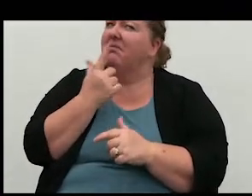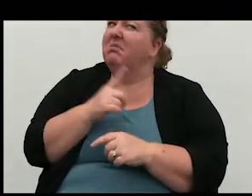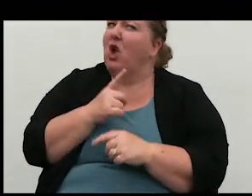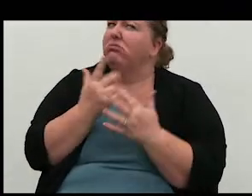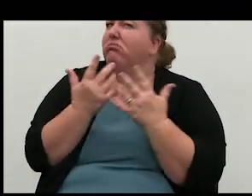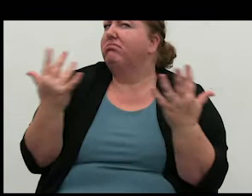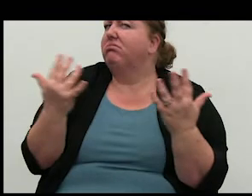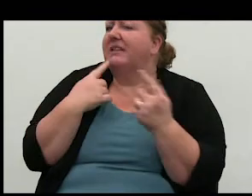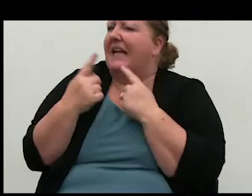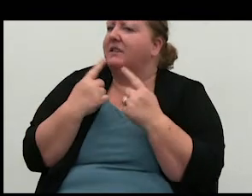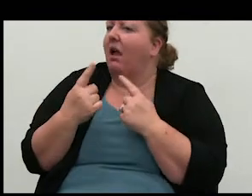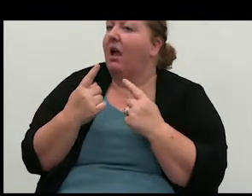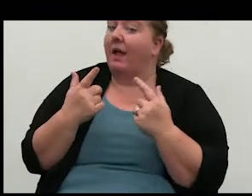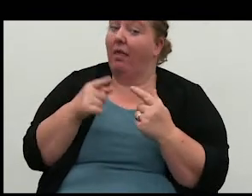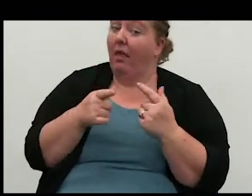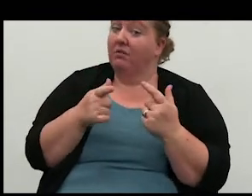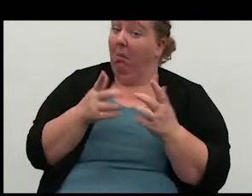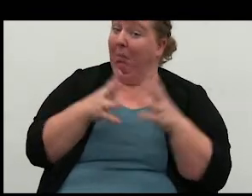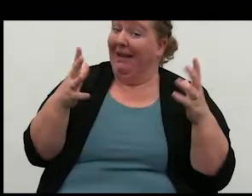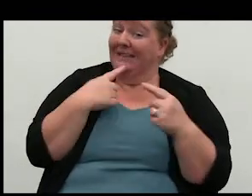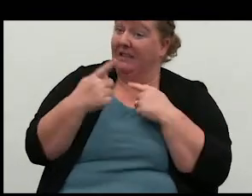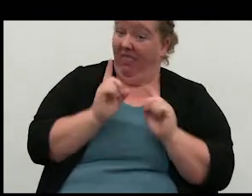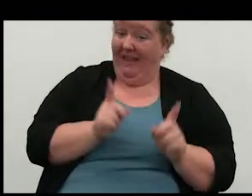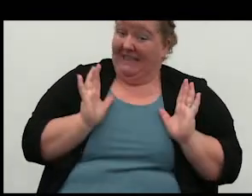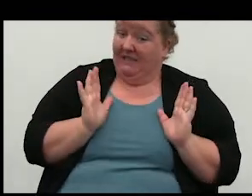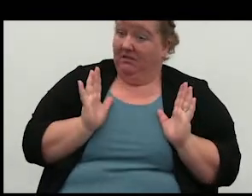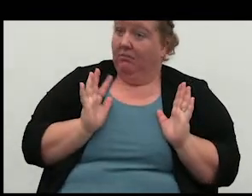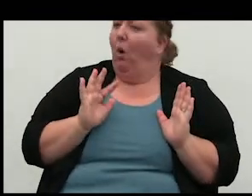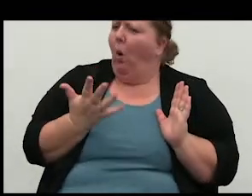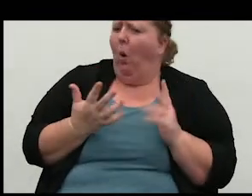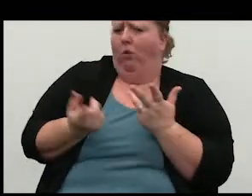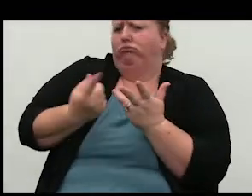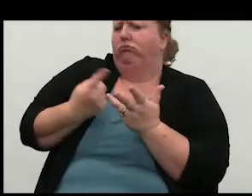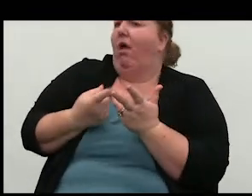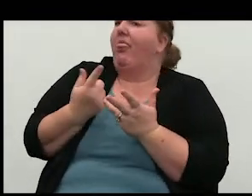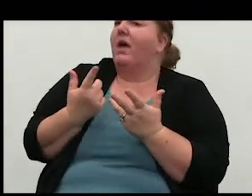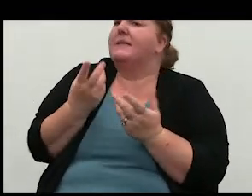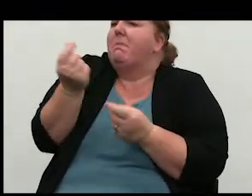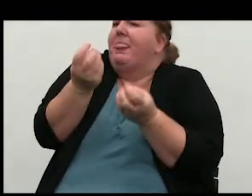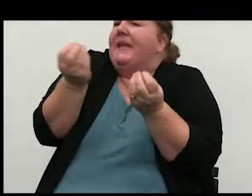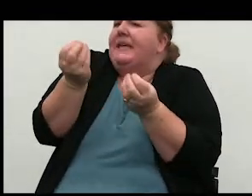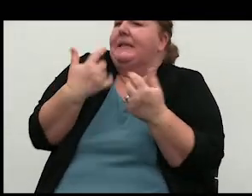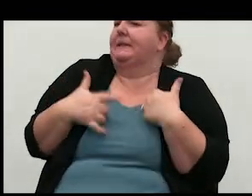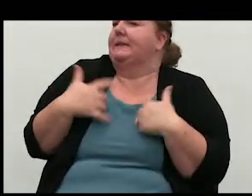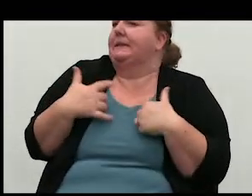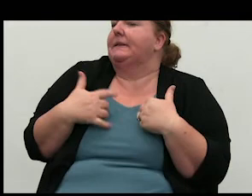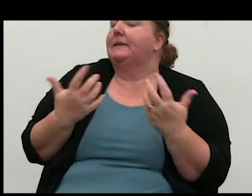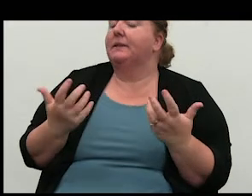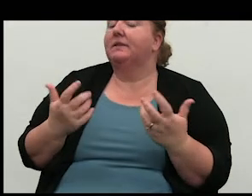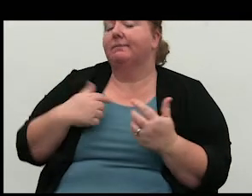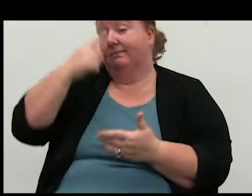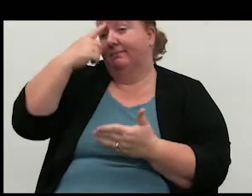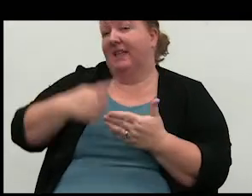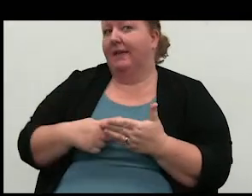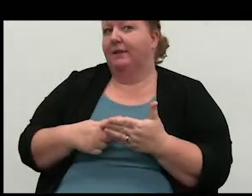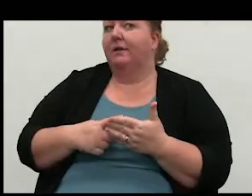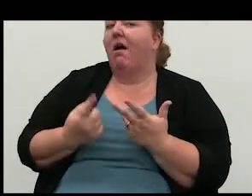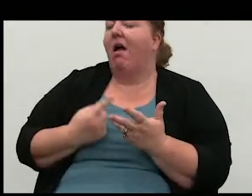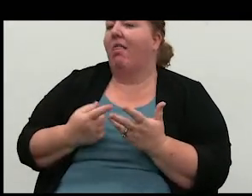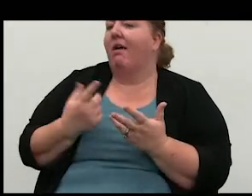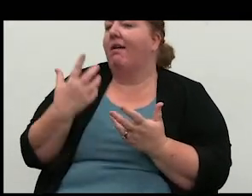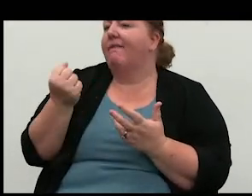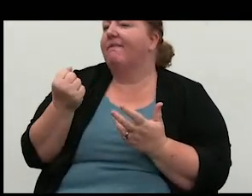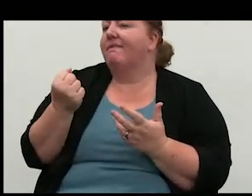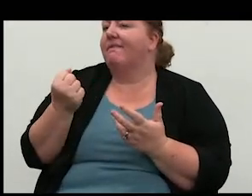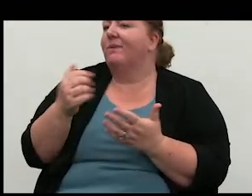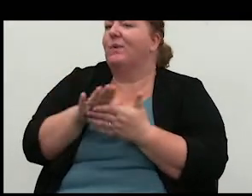that all that big data is? Or is there something else that's new and interesting about it? And I decided there were other things about it